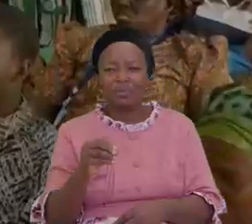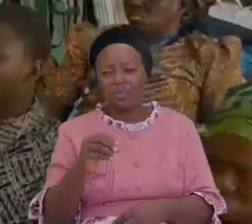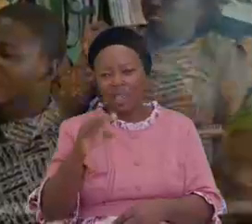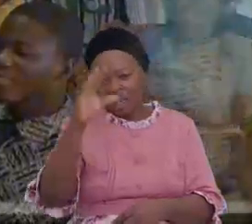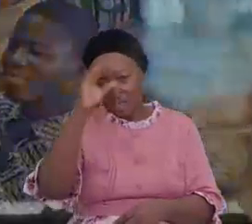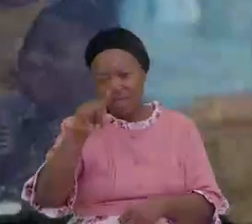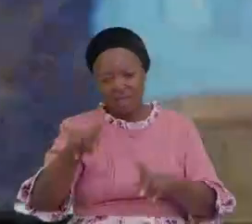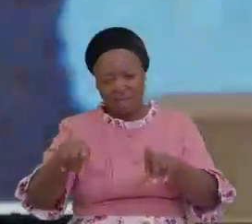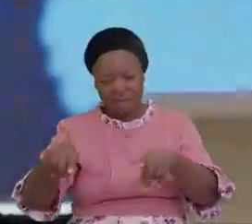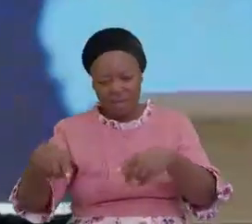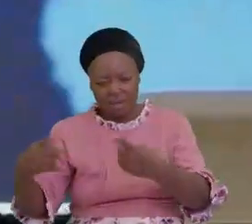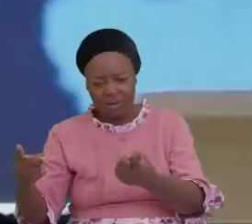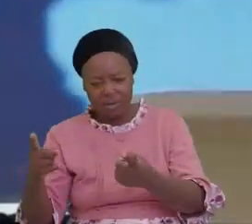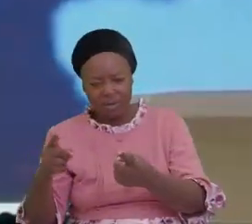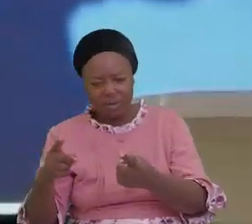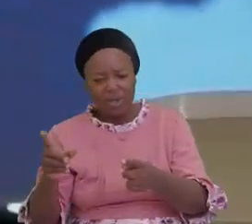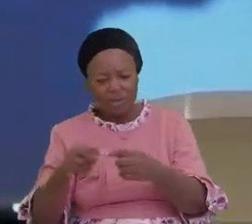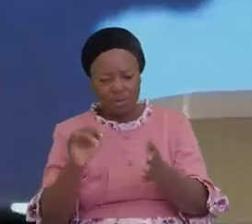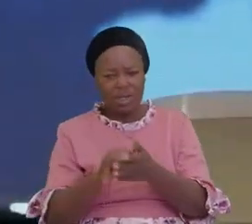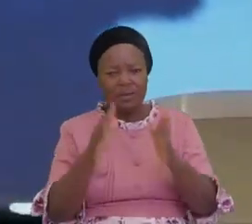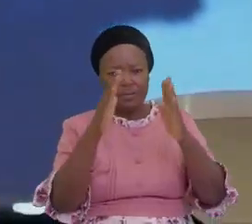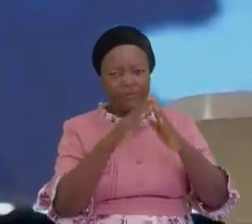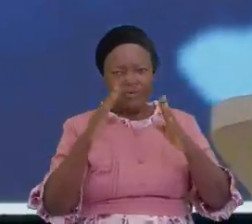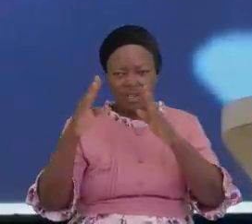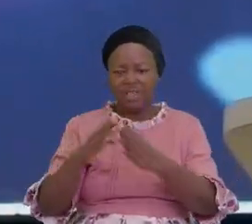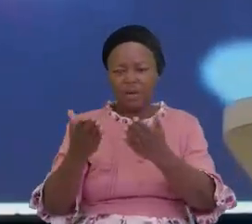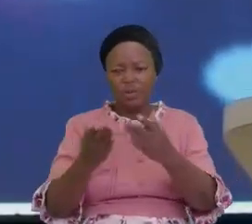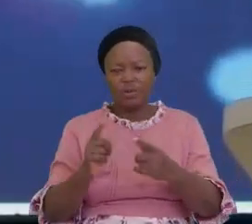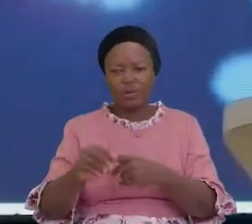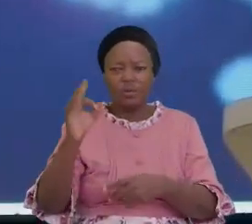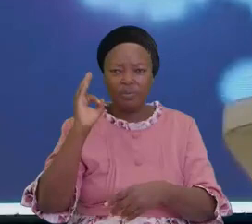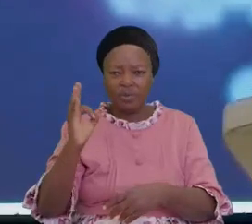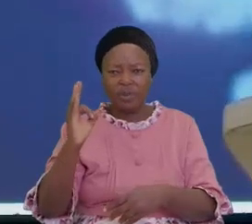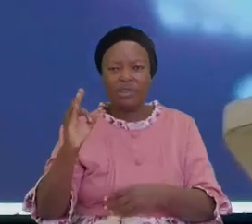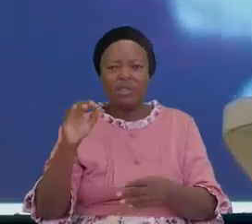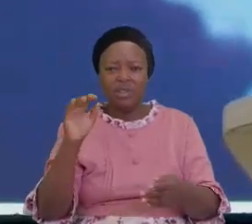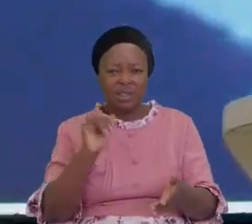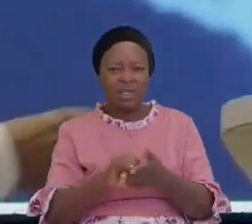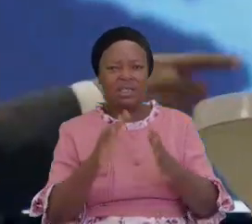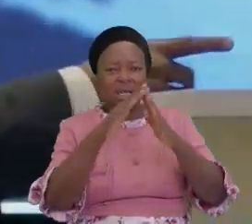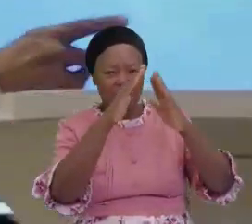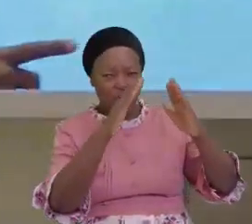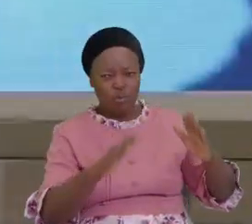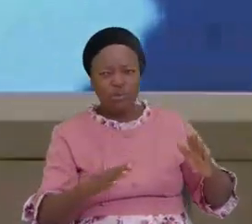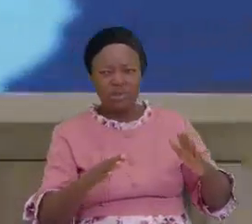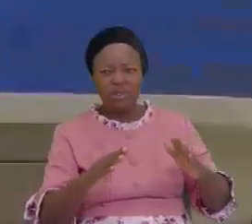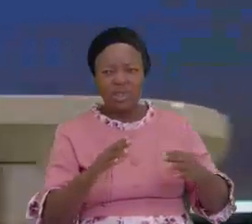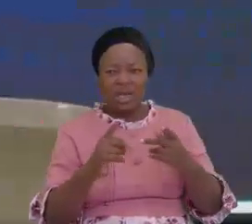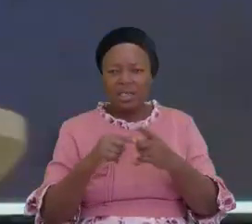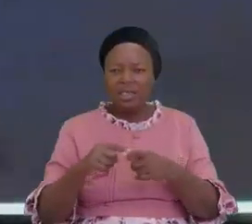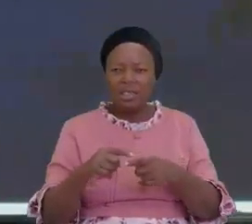village. Wanted to evangelize that house. And we saw a